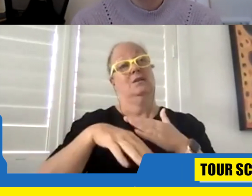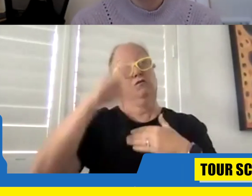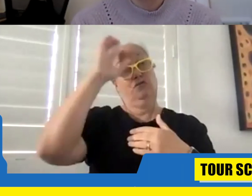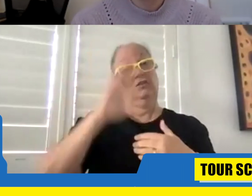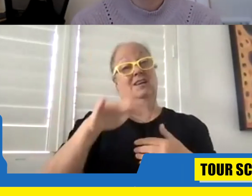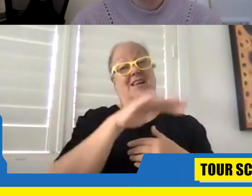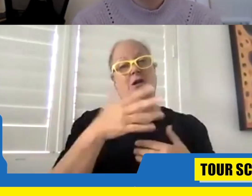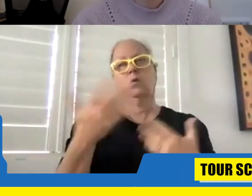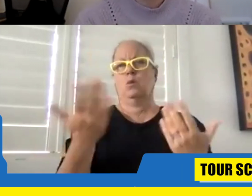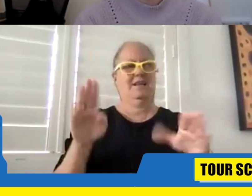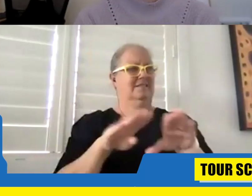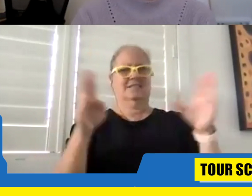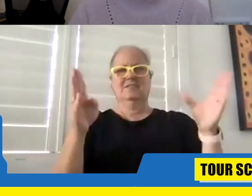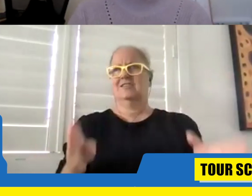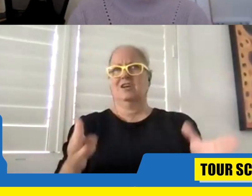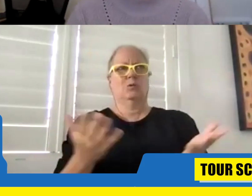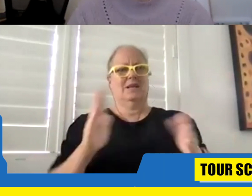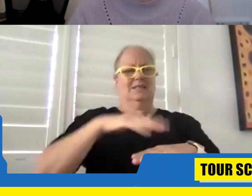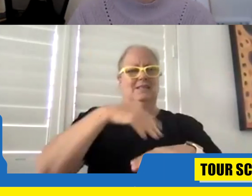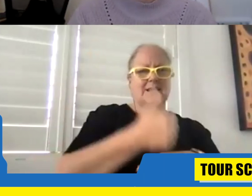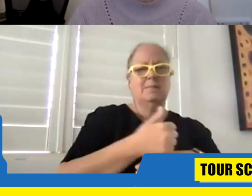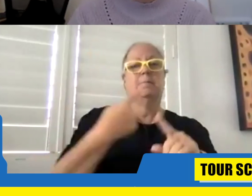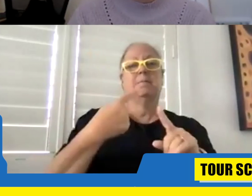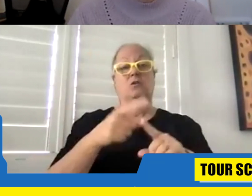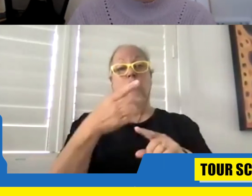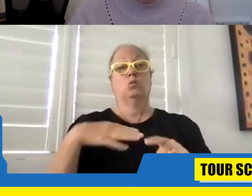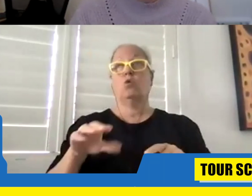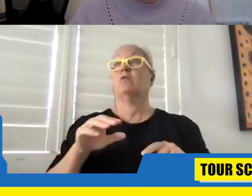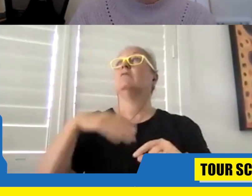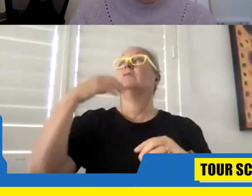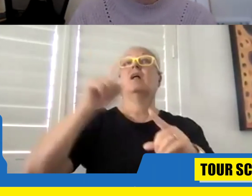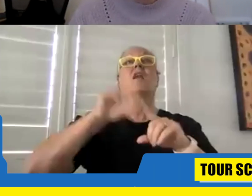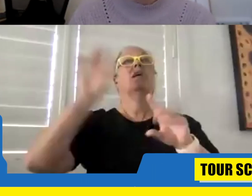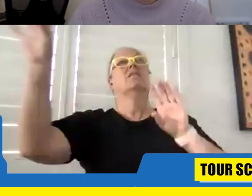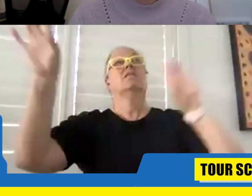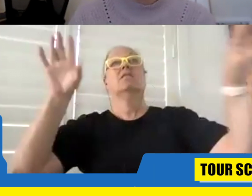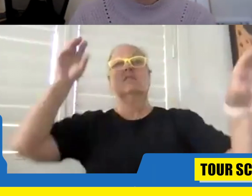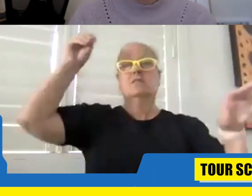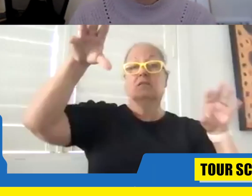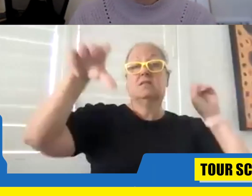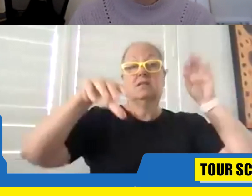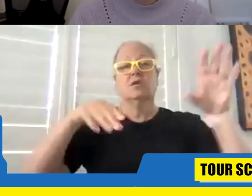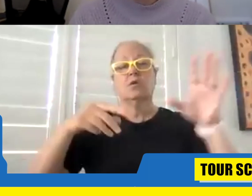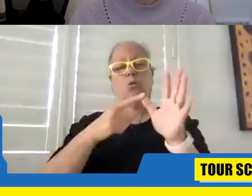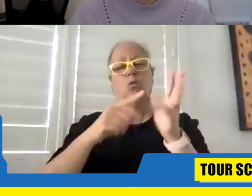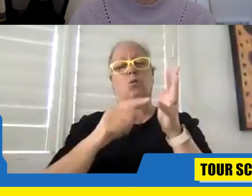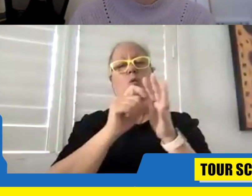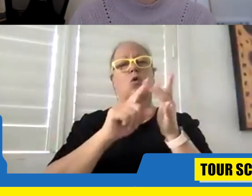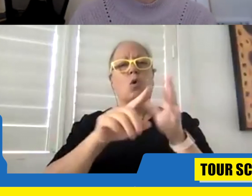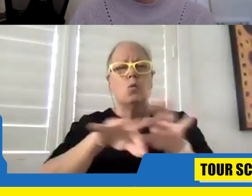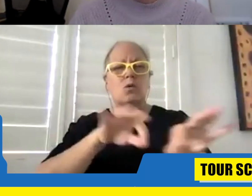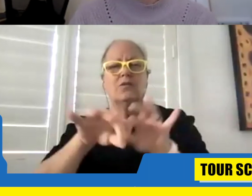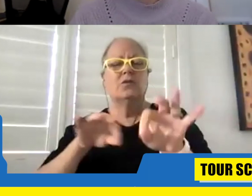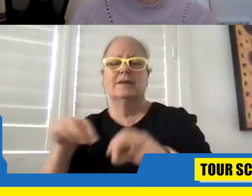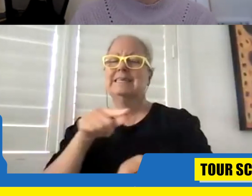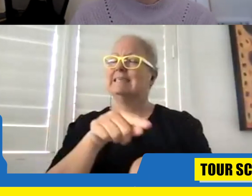staging, and audio staging is so expensive to put that stuff together to make a good event, and nothing kills a